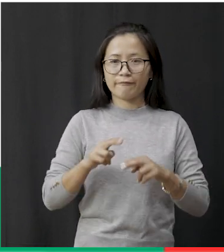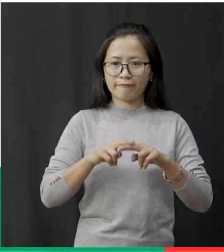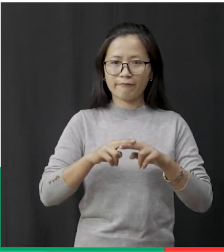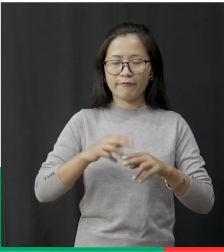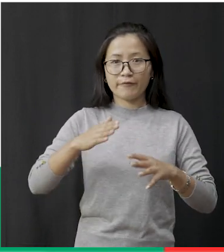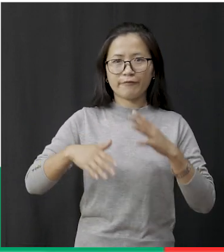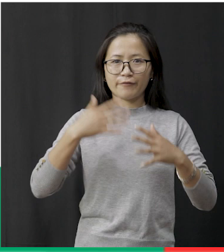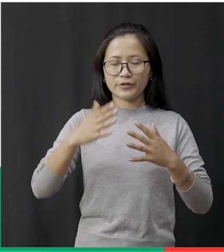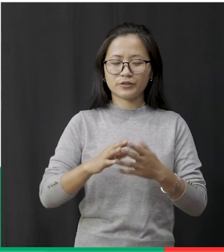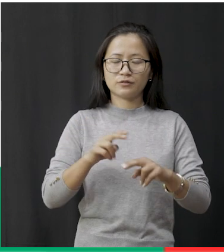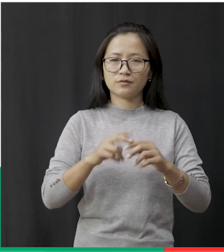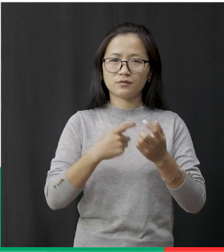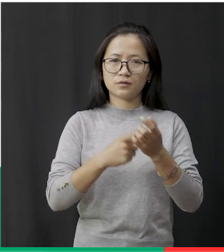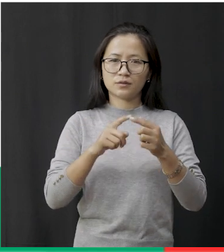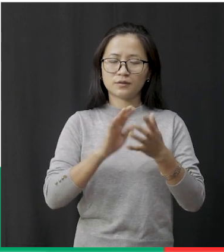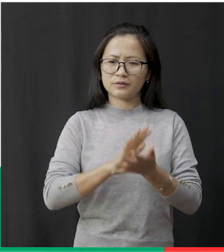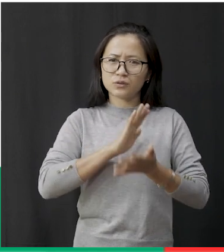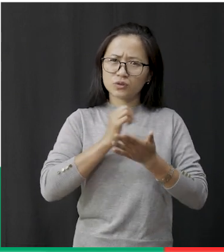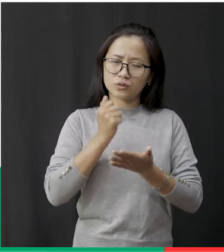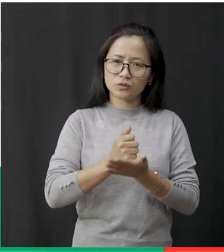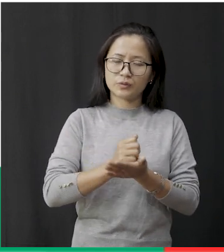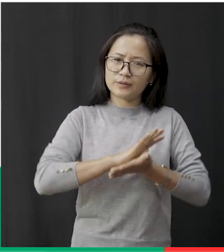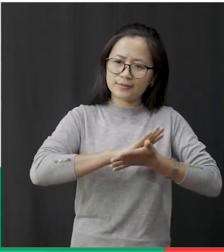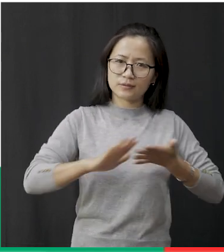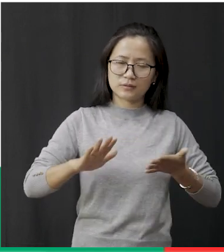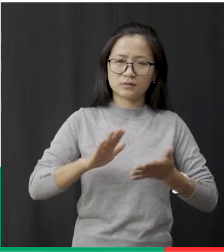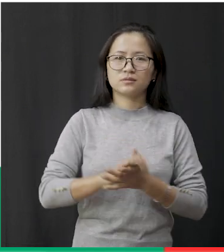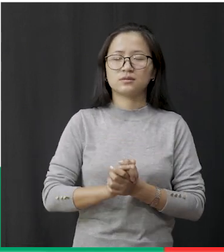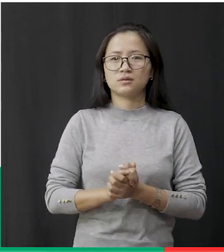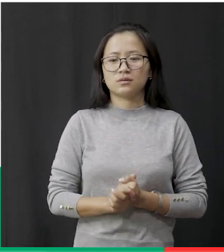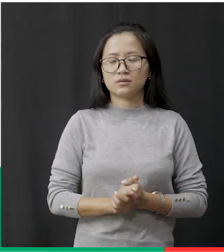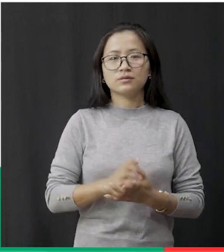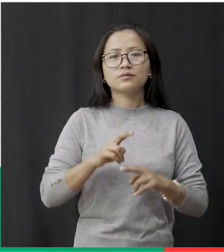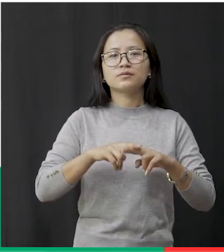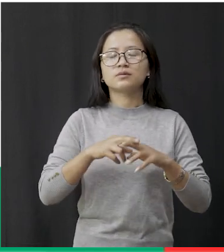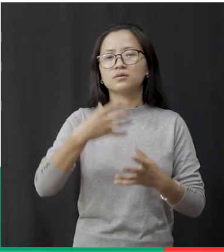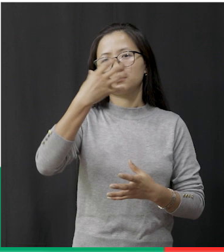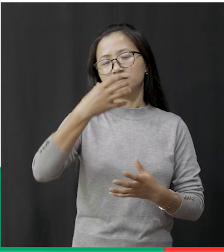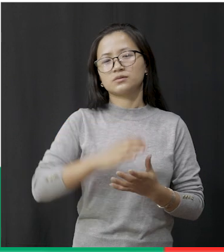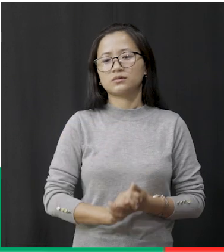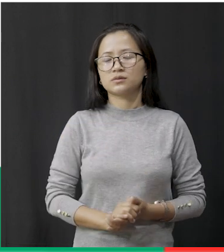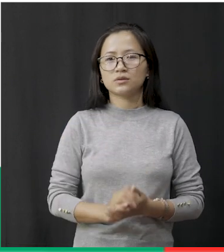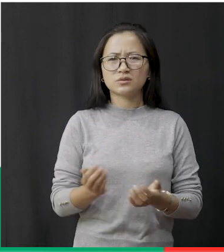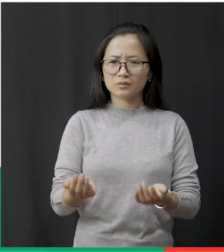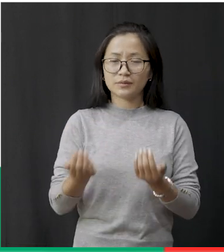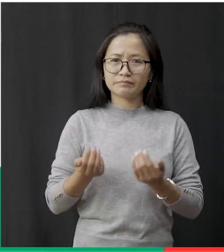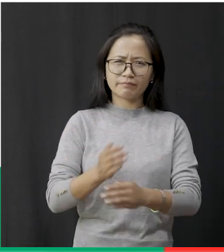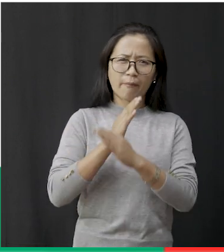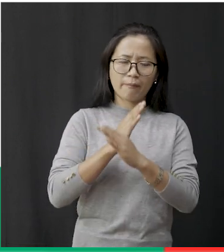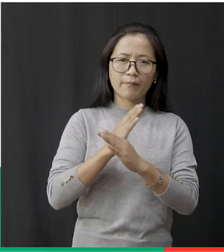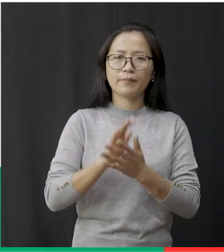But make sure that it is clean, okay? Now these fruits are also called protective food,